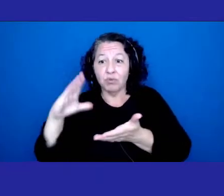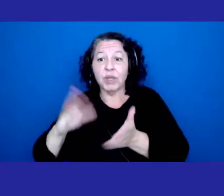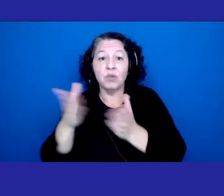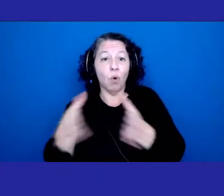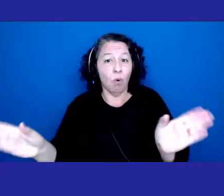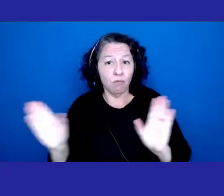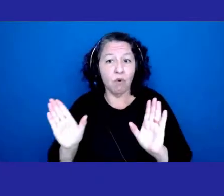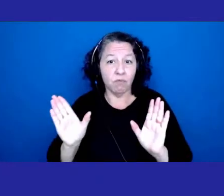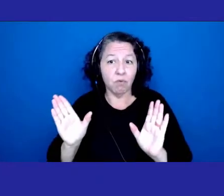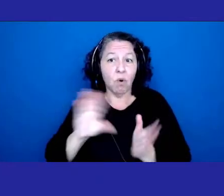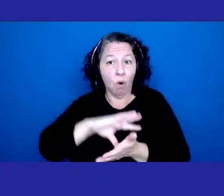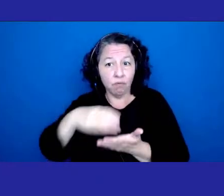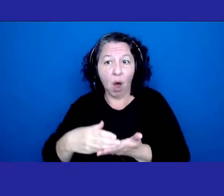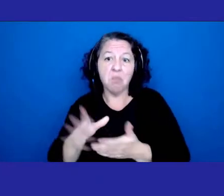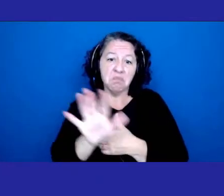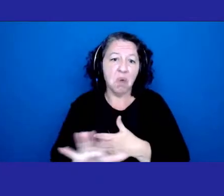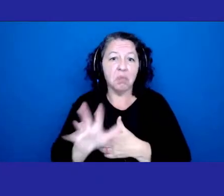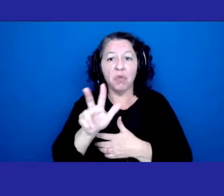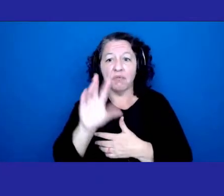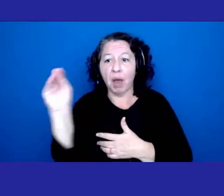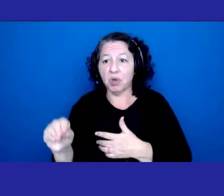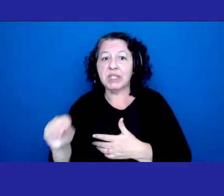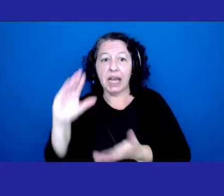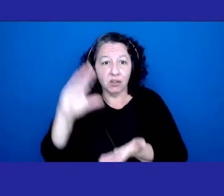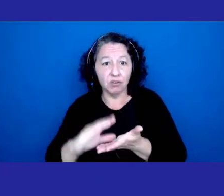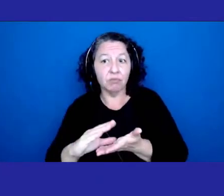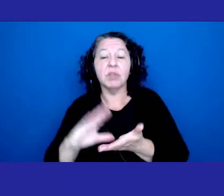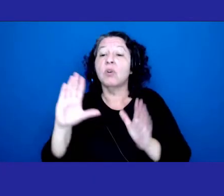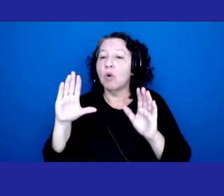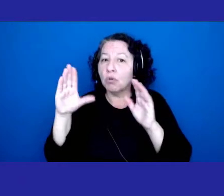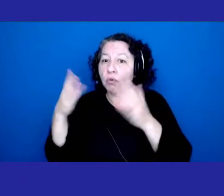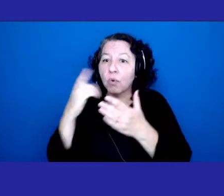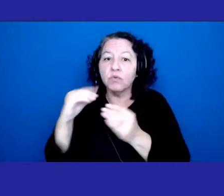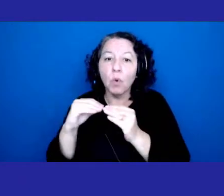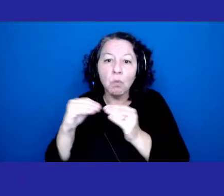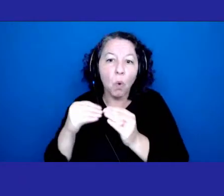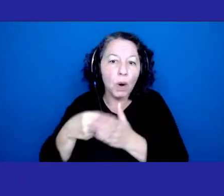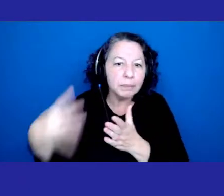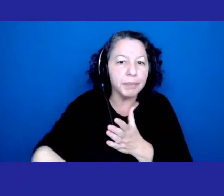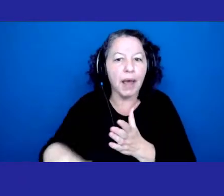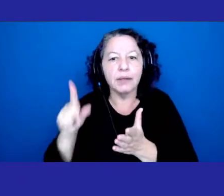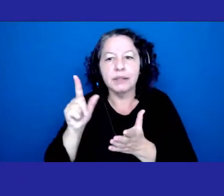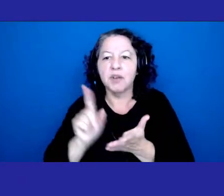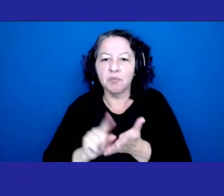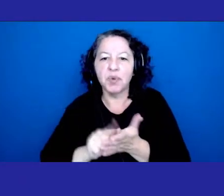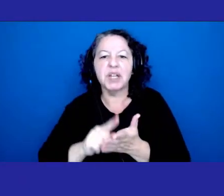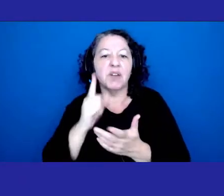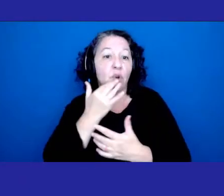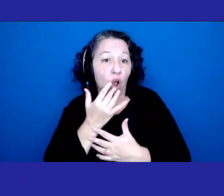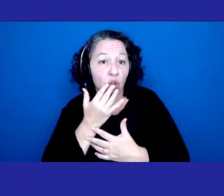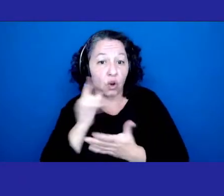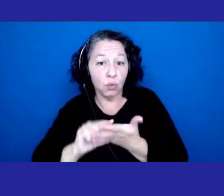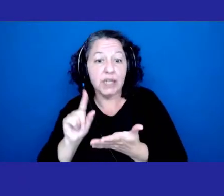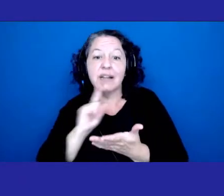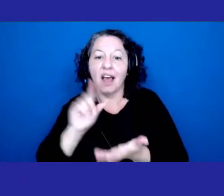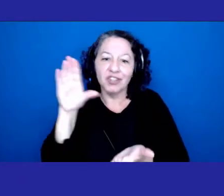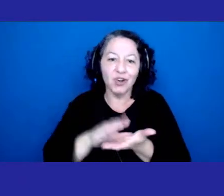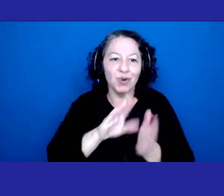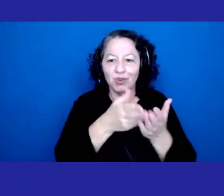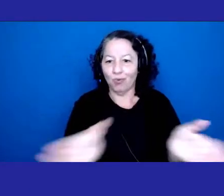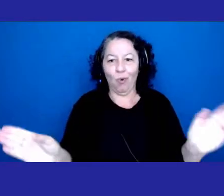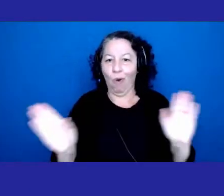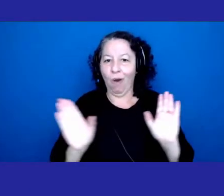approximately 35%, our focus on the more costly printing around color has actually decreased across the system